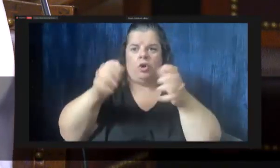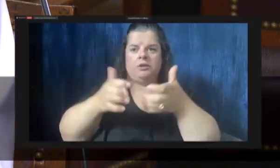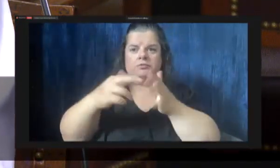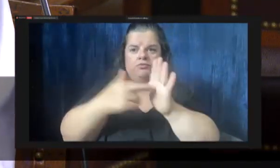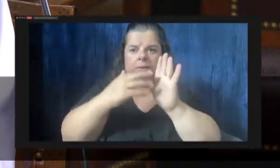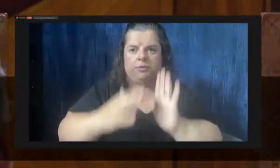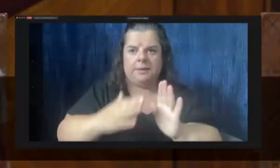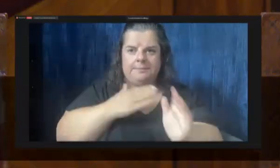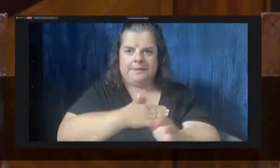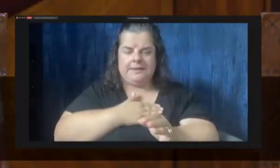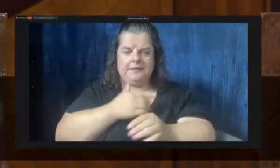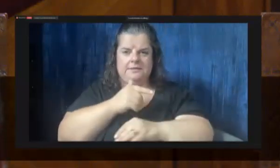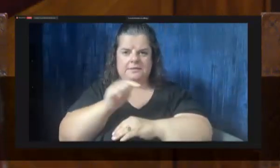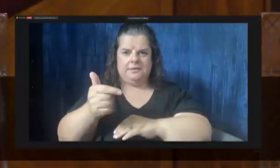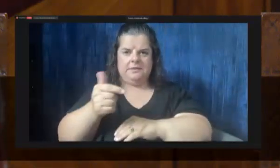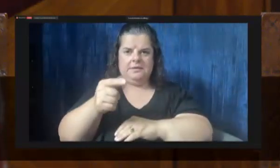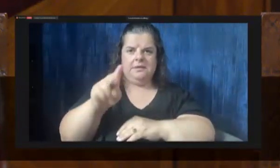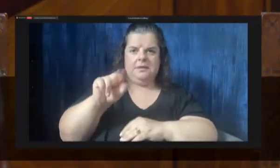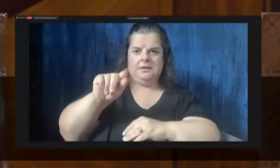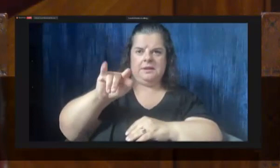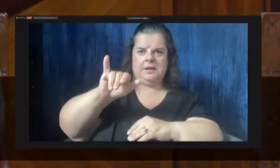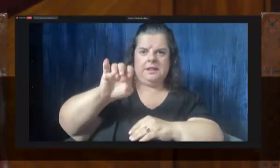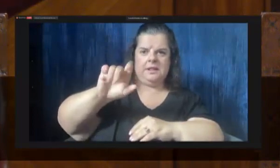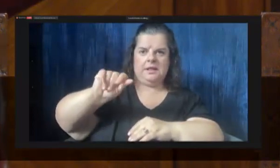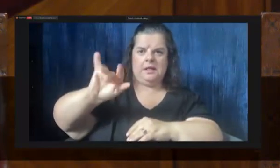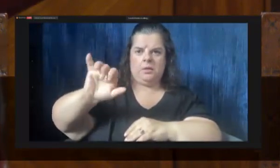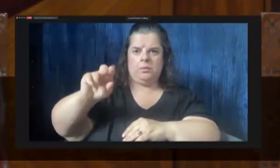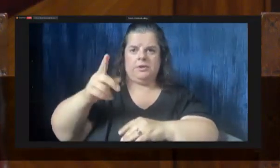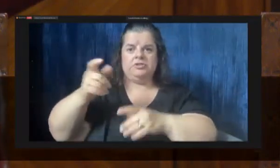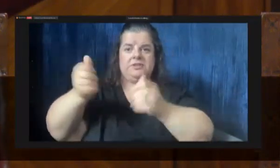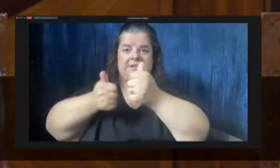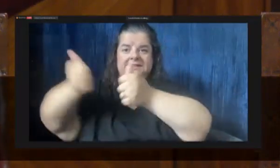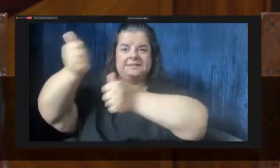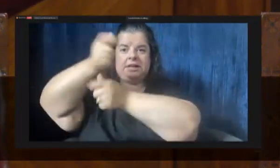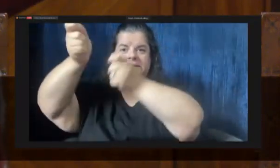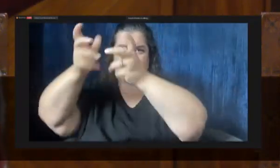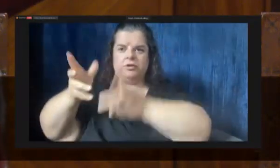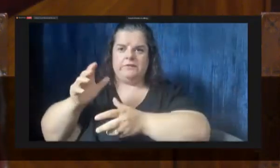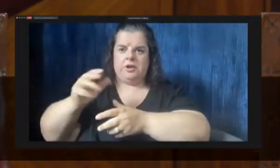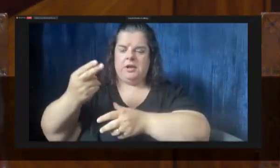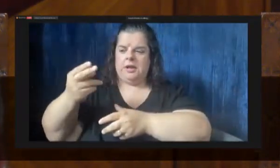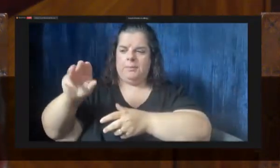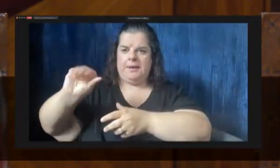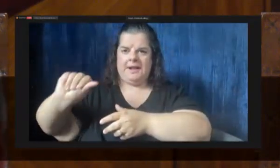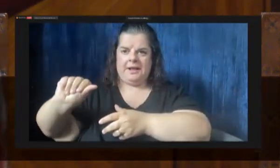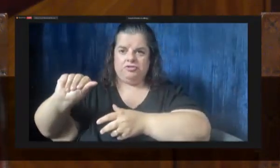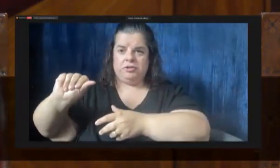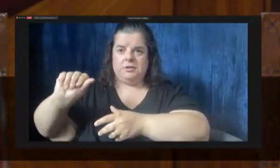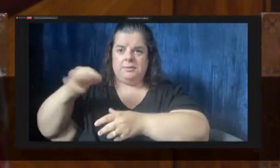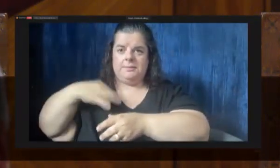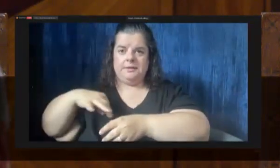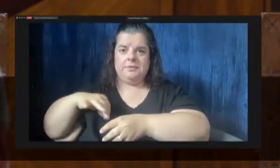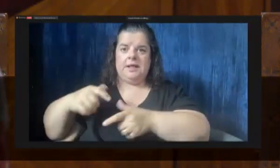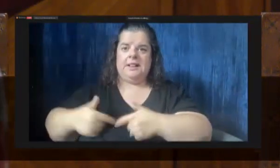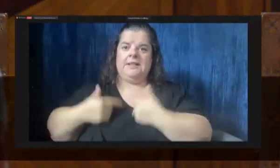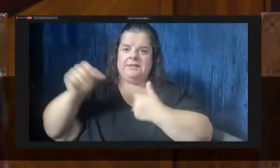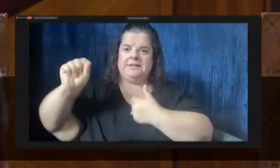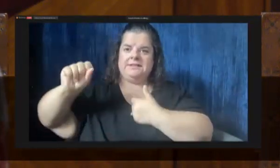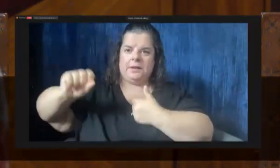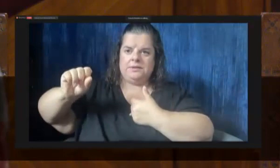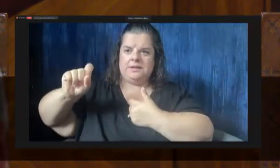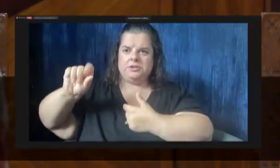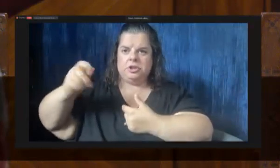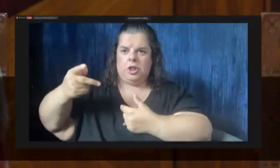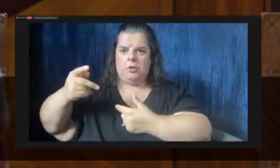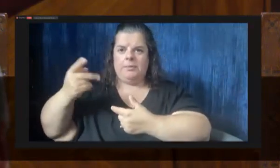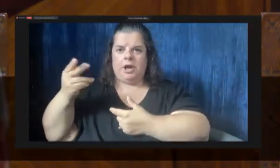please. Sure. I'm Natalie Alwish, the Executive Director of Humane Action Pittsburgh. I live in the Southside Slopes in Councilman Krause's district. I don't think you asked